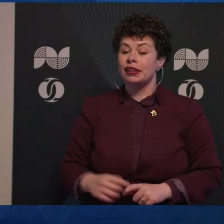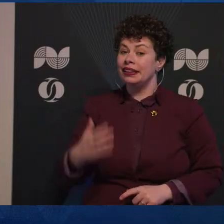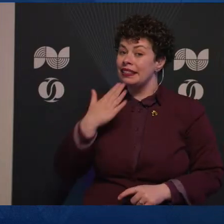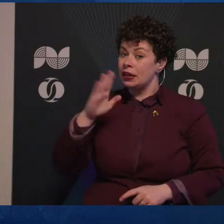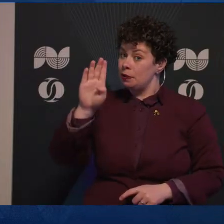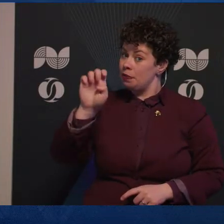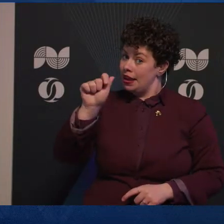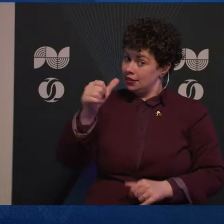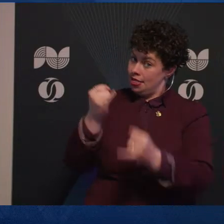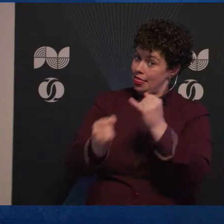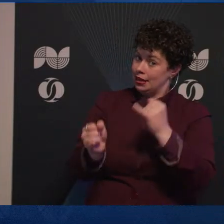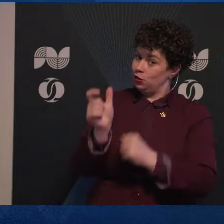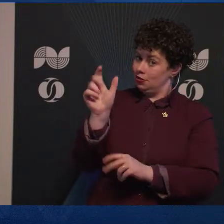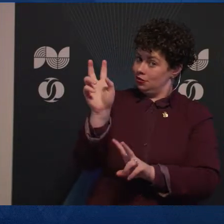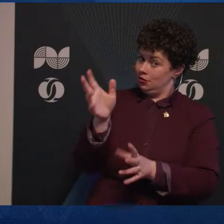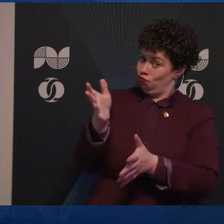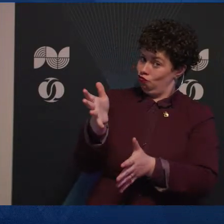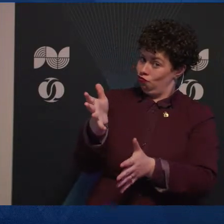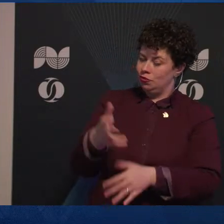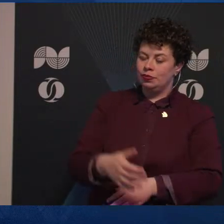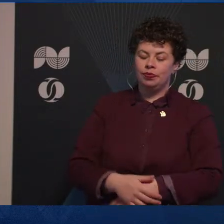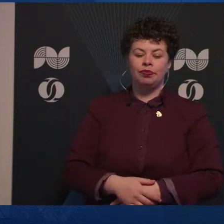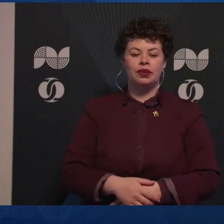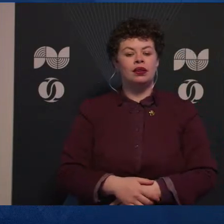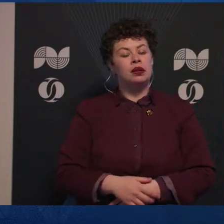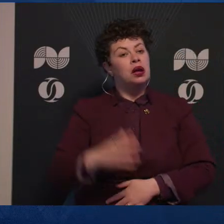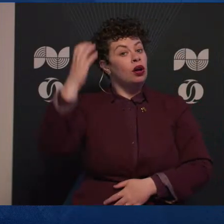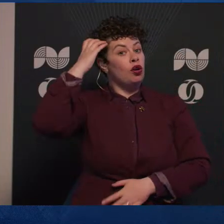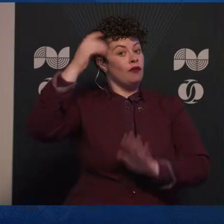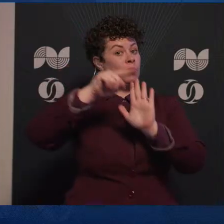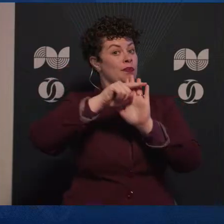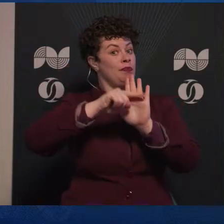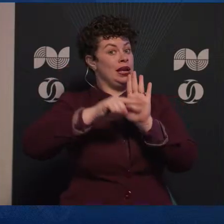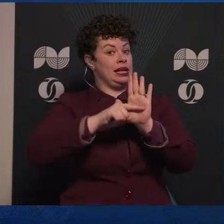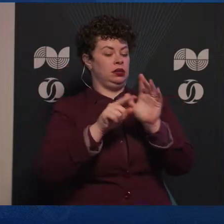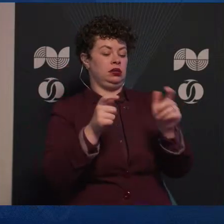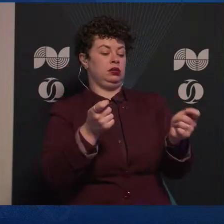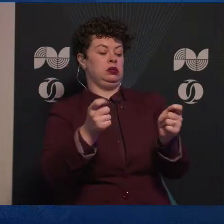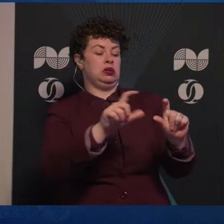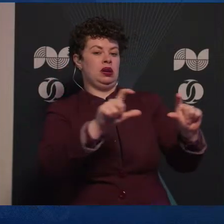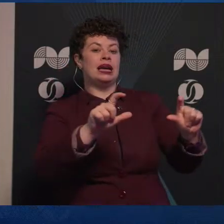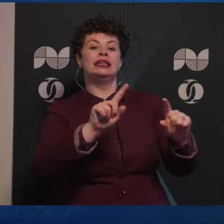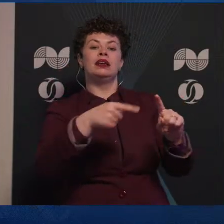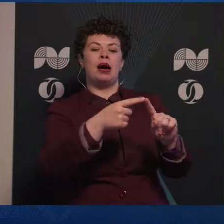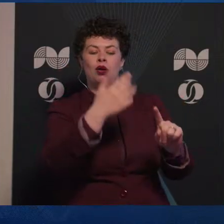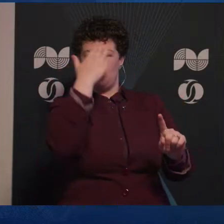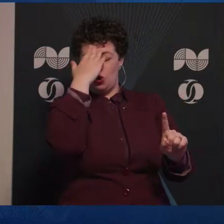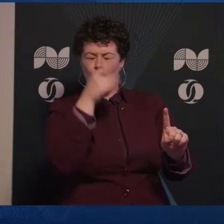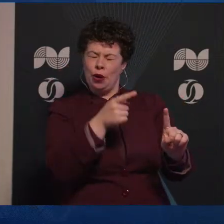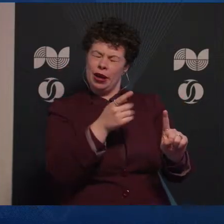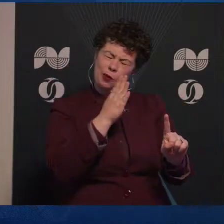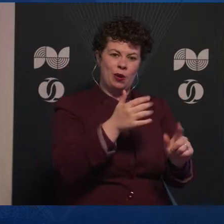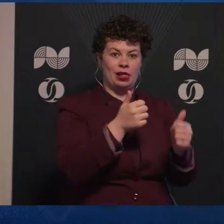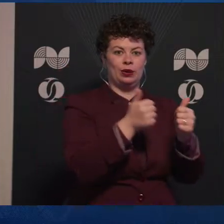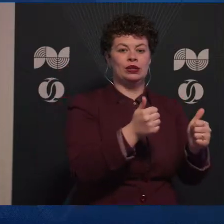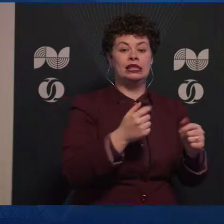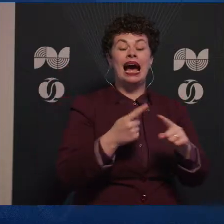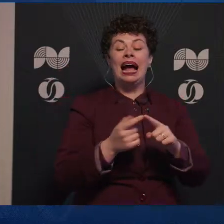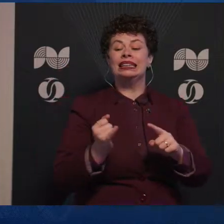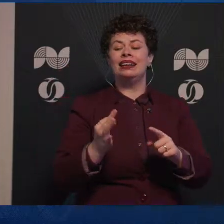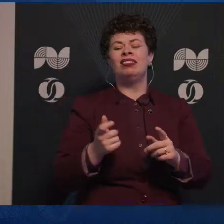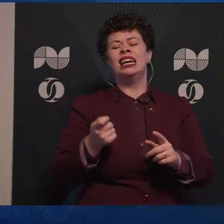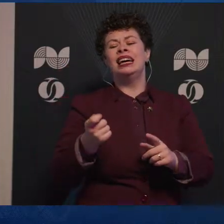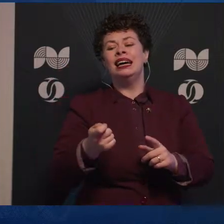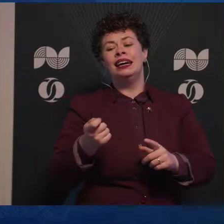word. Industrial policy is as much about picking winners as it is about letting losers go. So if we